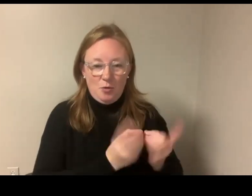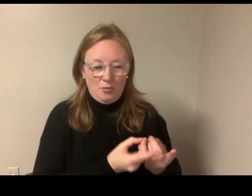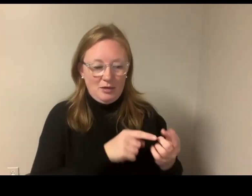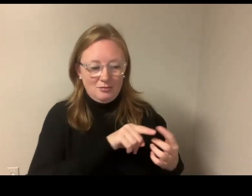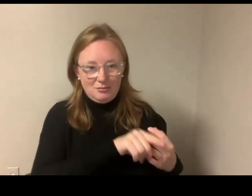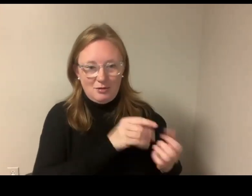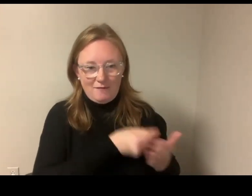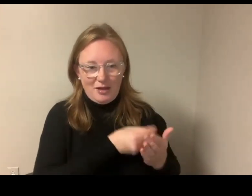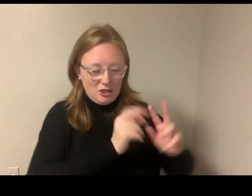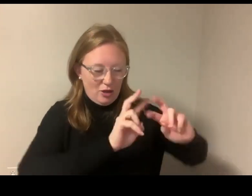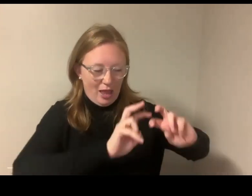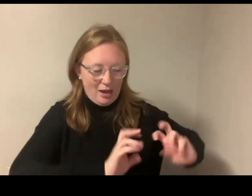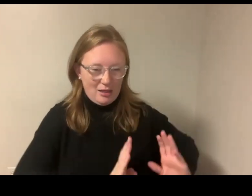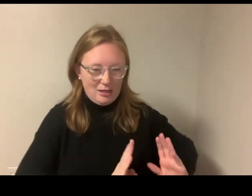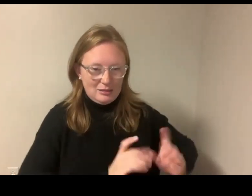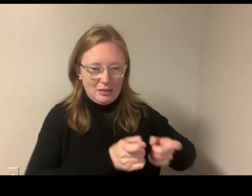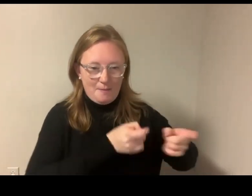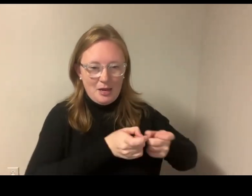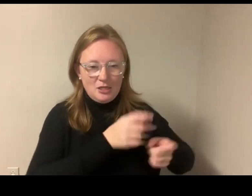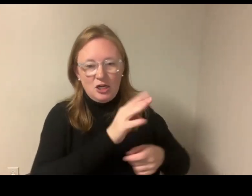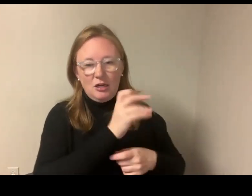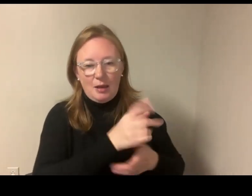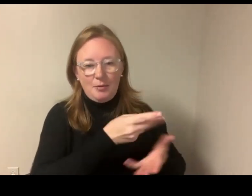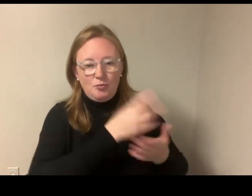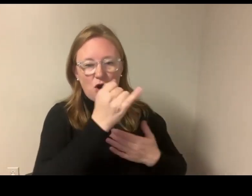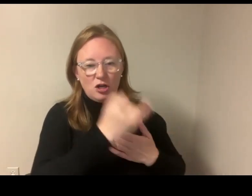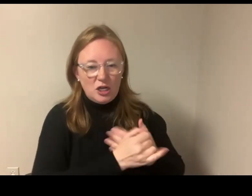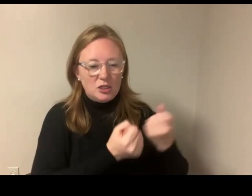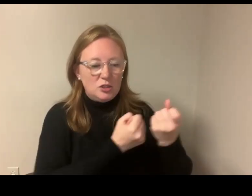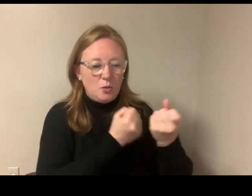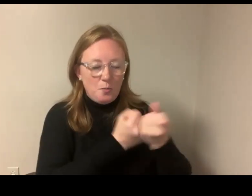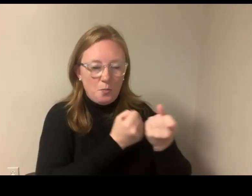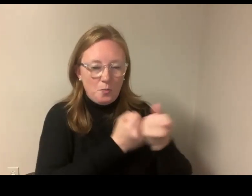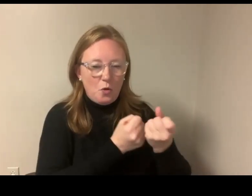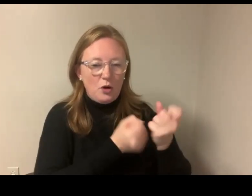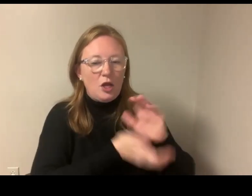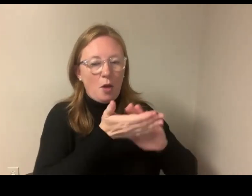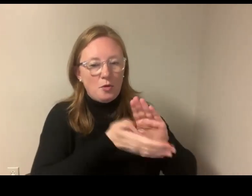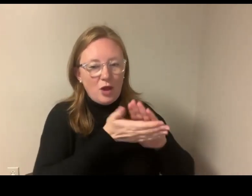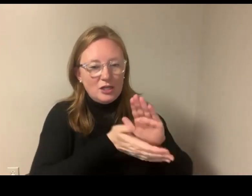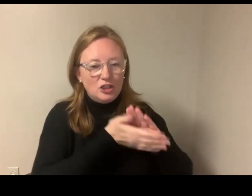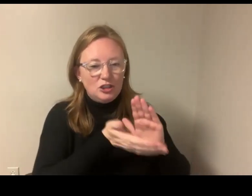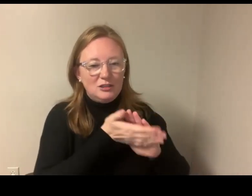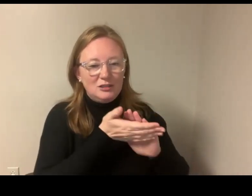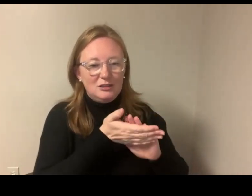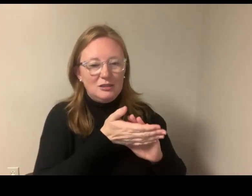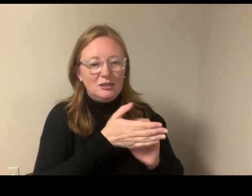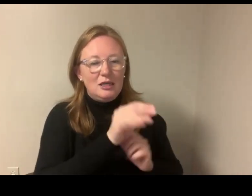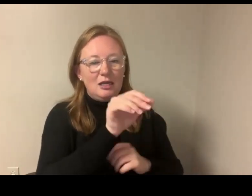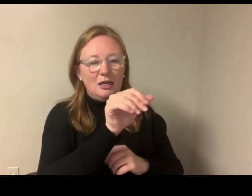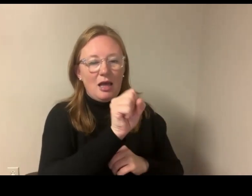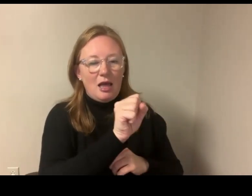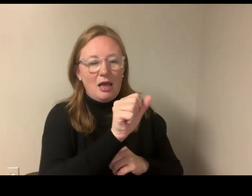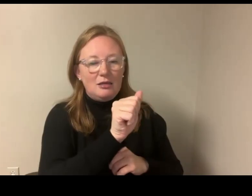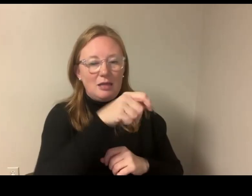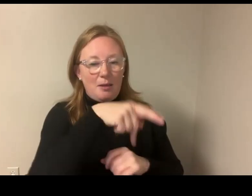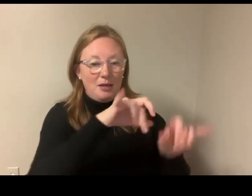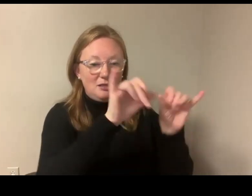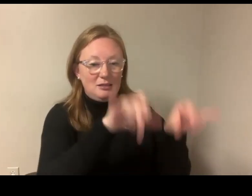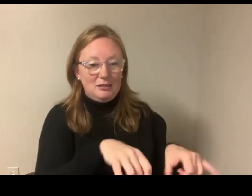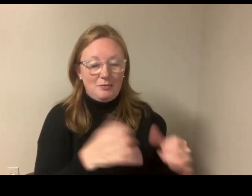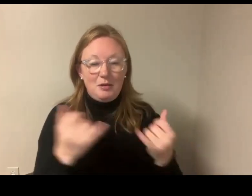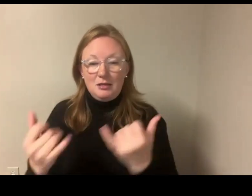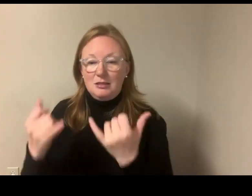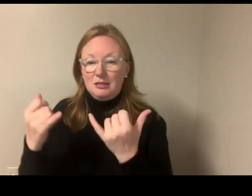a financial analyst, managing capital projects and supporting financial operations within the SAP system. Today,